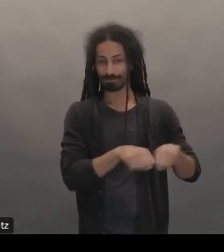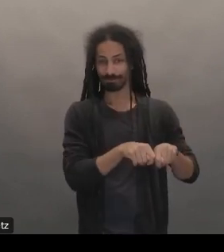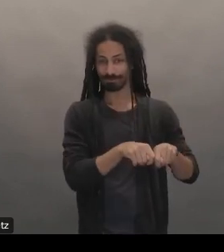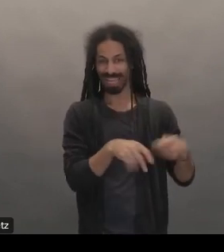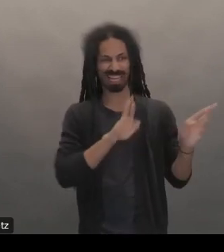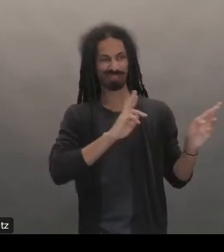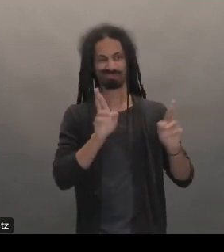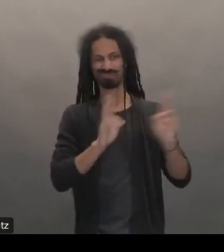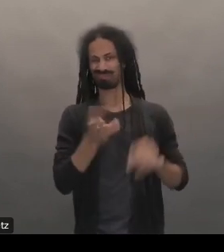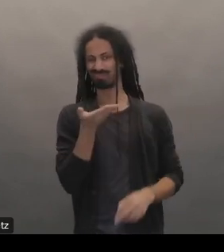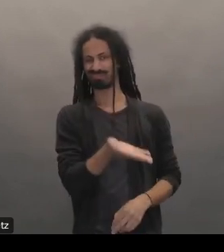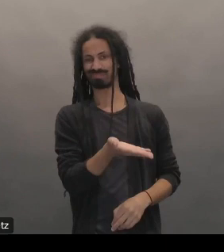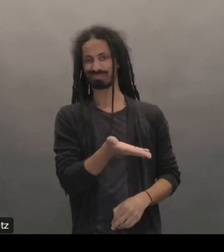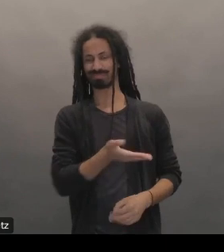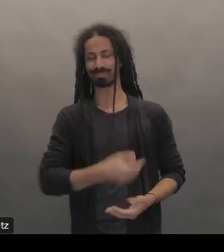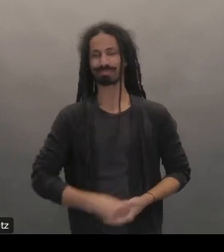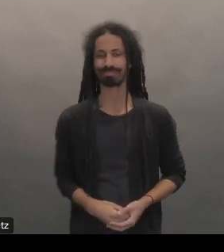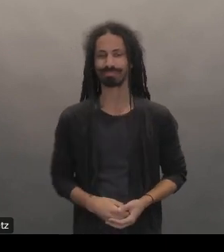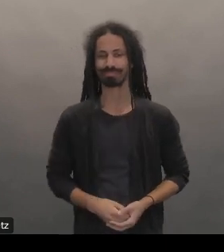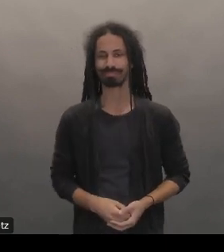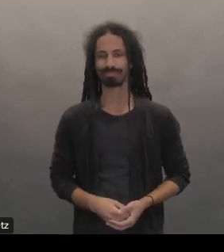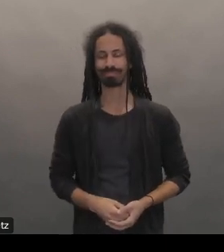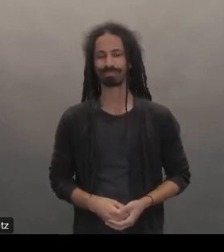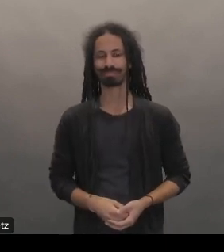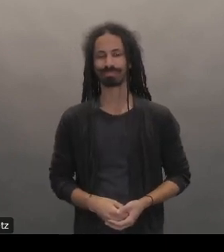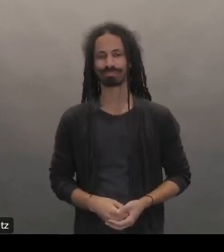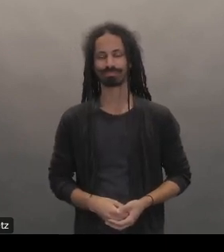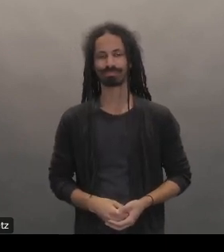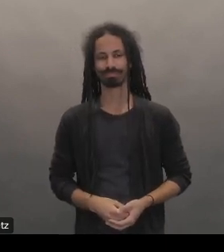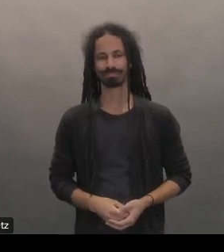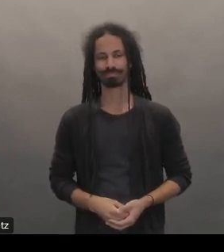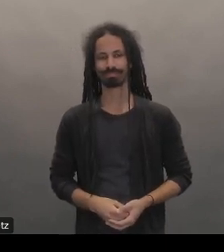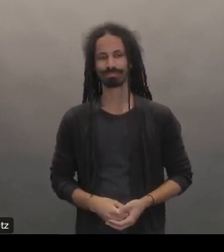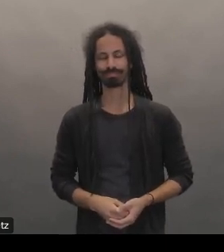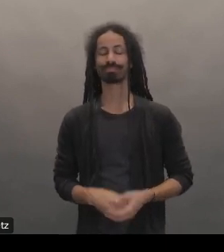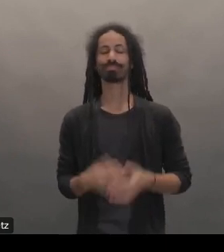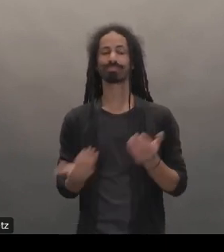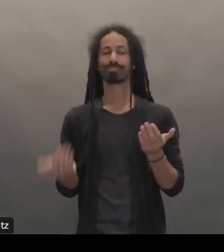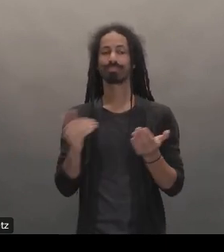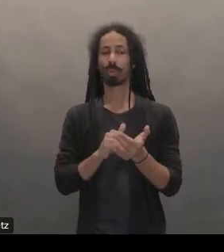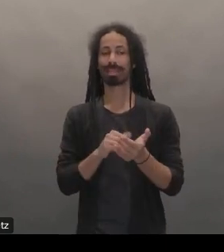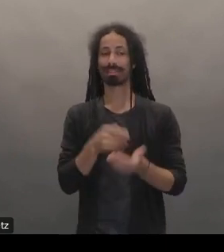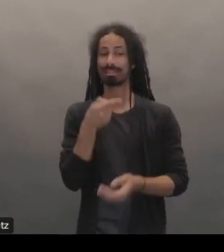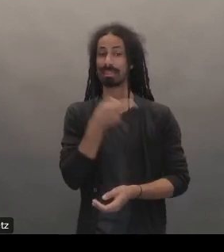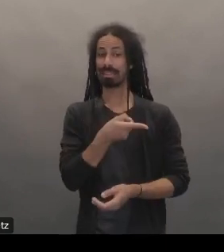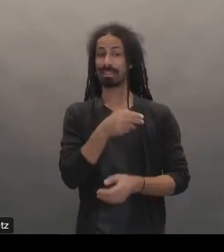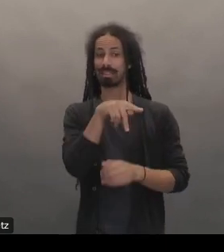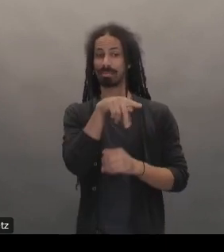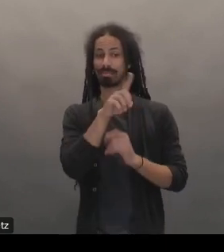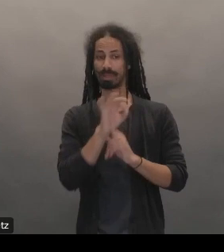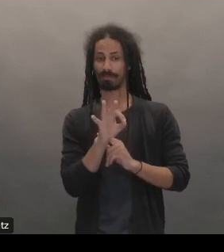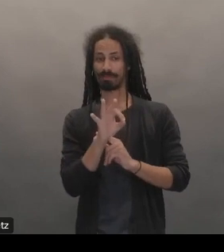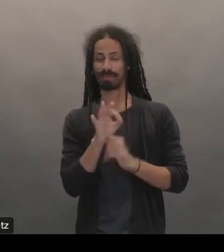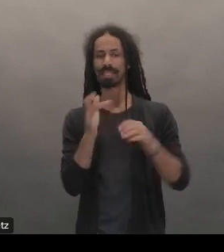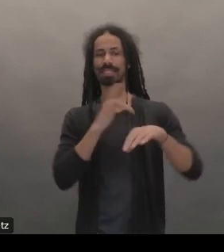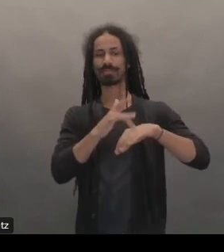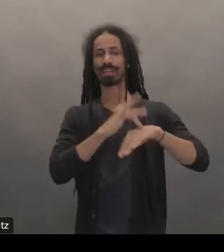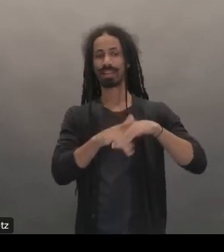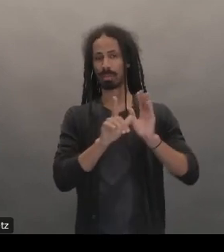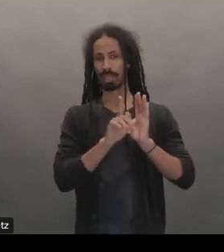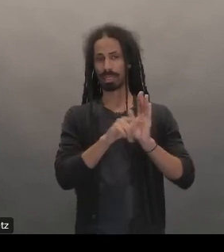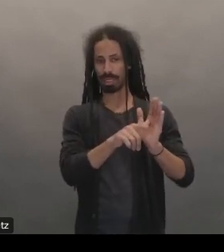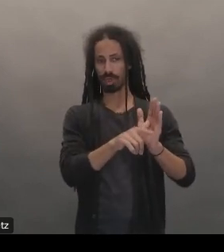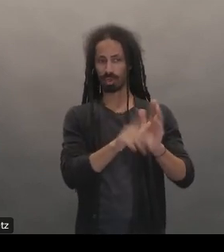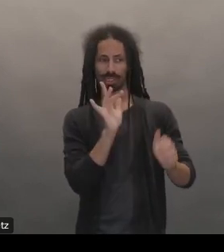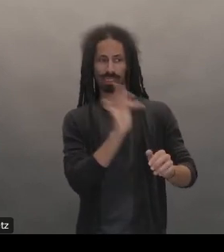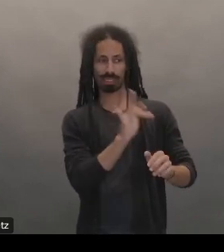then you're saving some time down the road. So again, this PDF will be available to you, and you can click here to click on that little link there